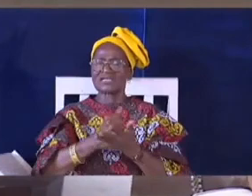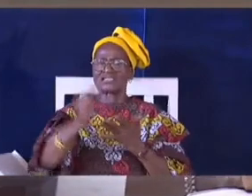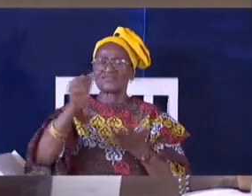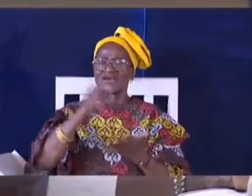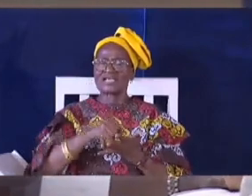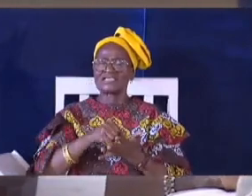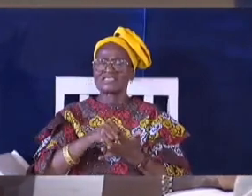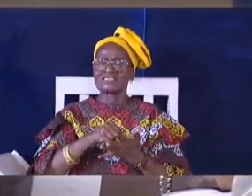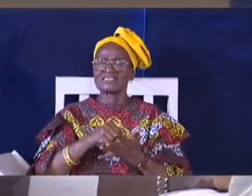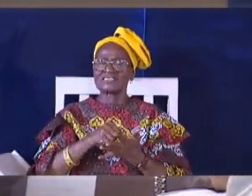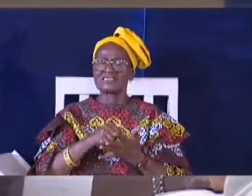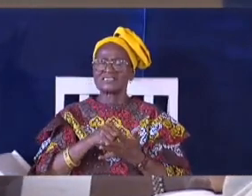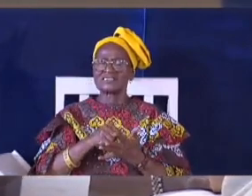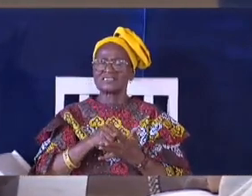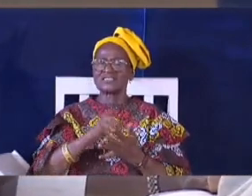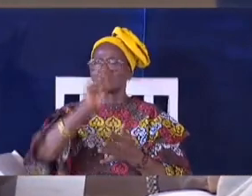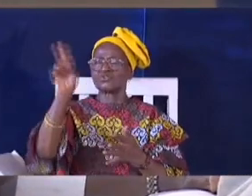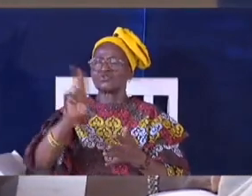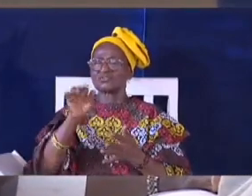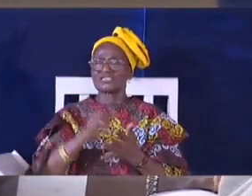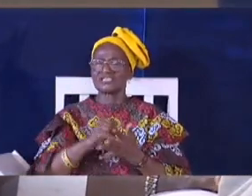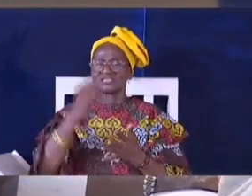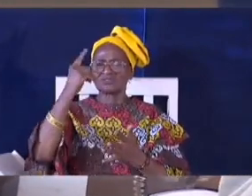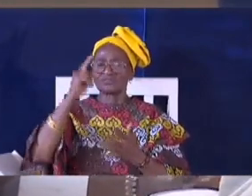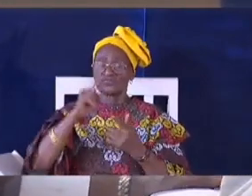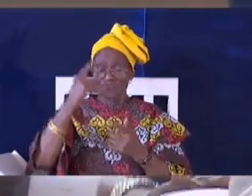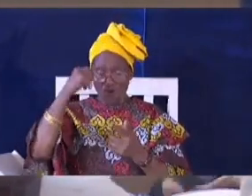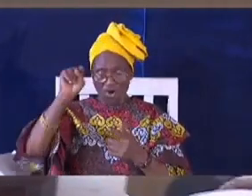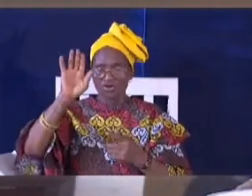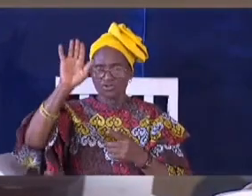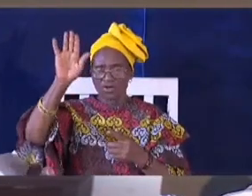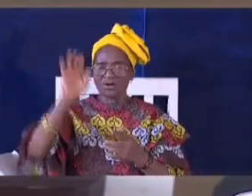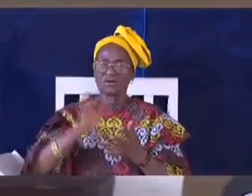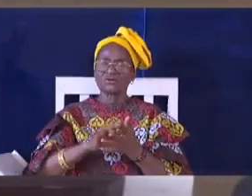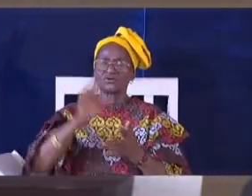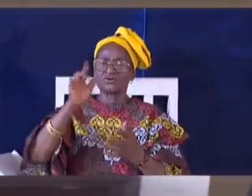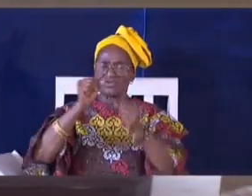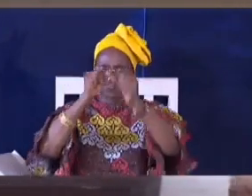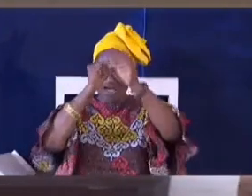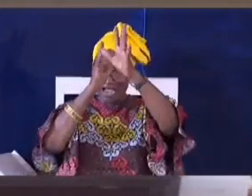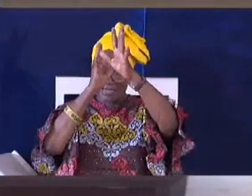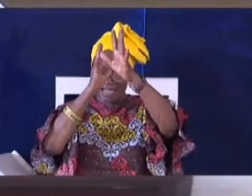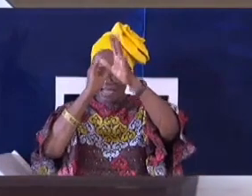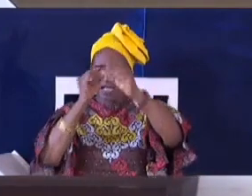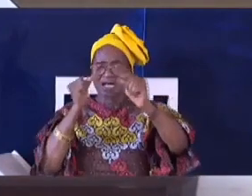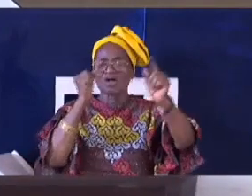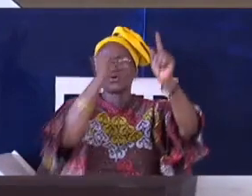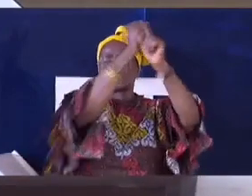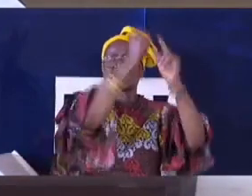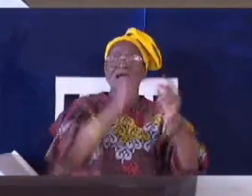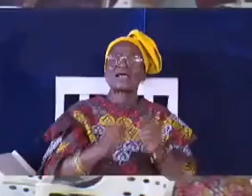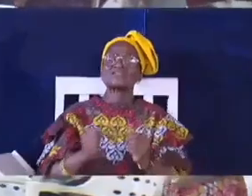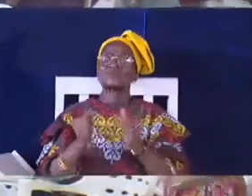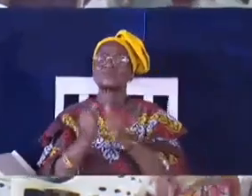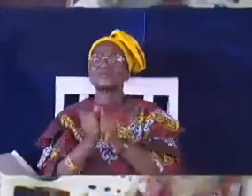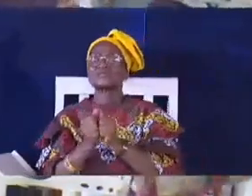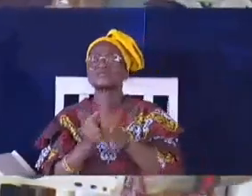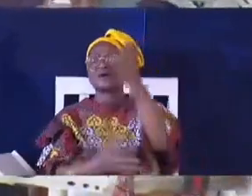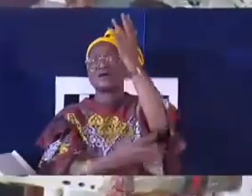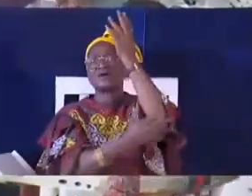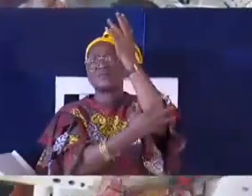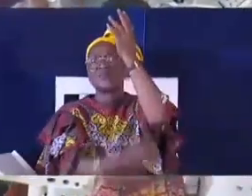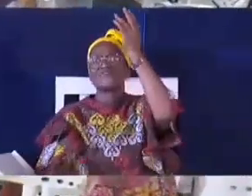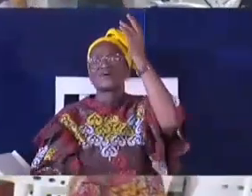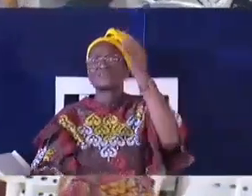Sanctify it. Use it for your glory. And Father, collide with poverty in their lives.